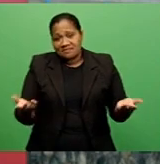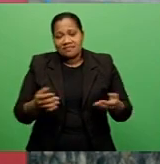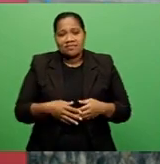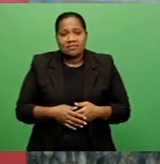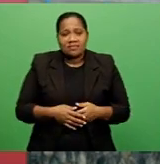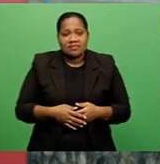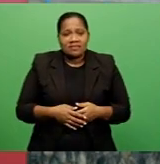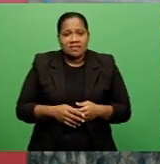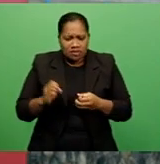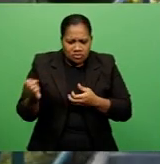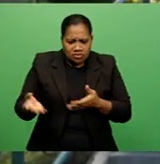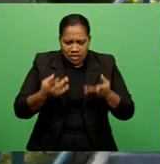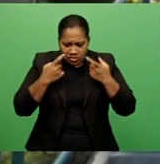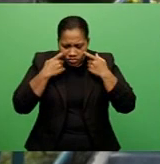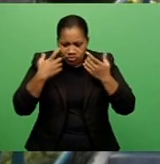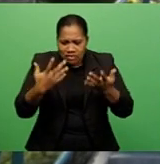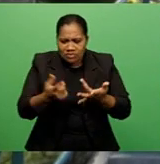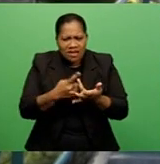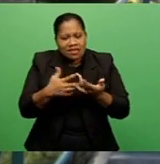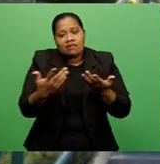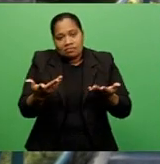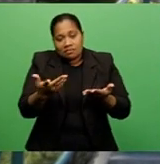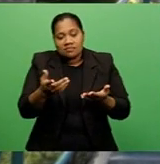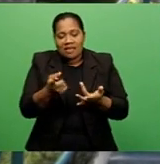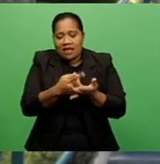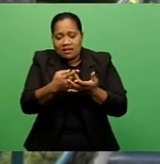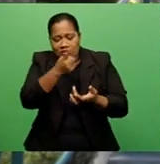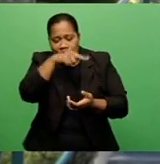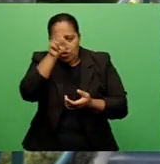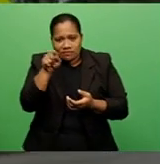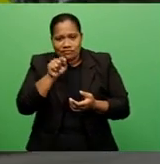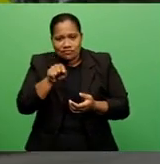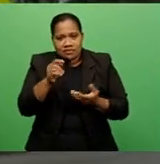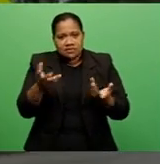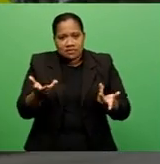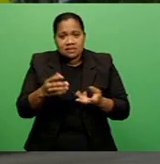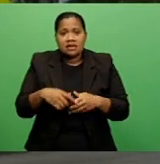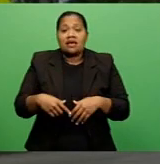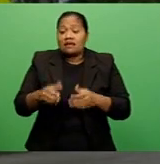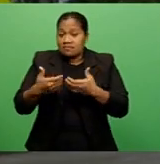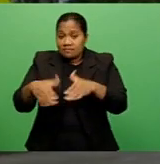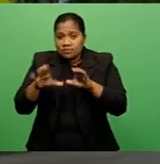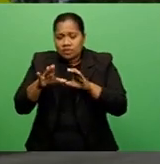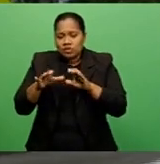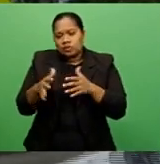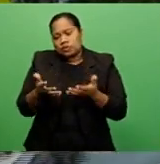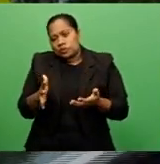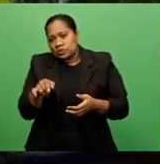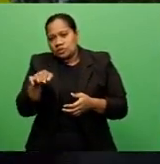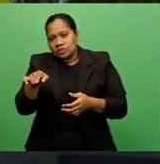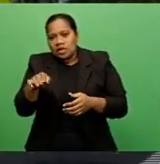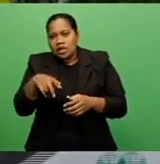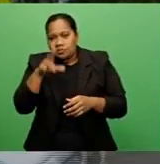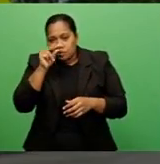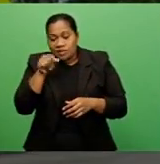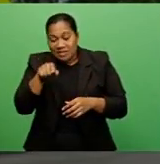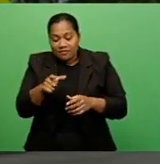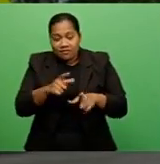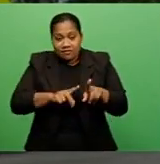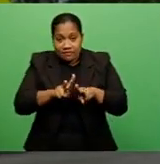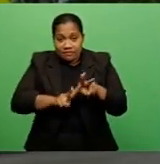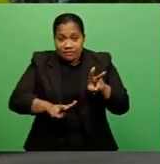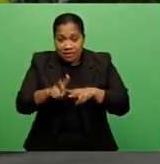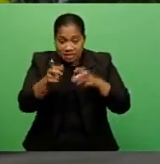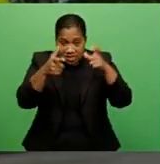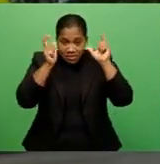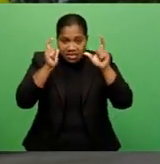another is another question. There are also concerns of the Council considering the possibility of the Vice-Chancellor being based outside of Fiji. For him